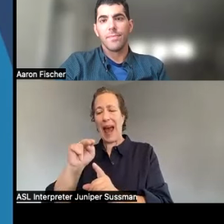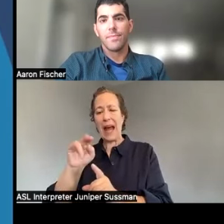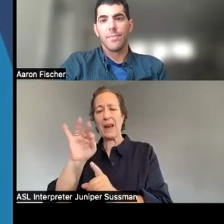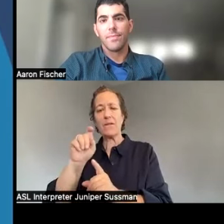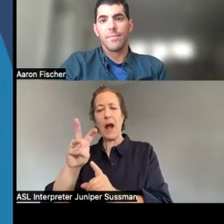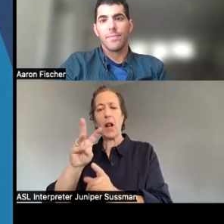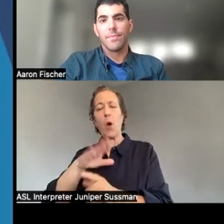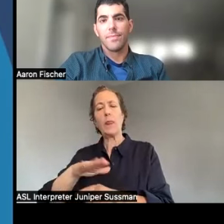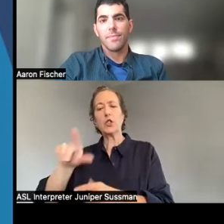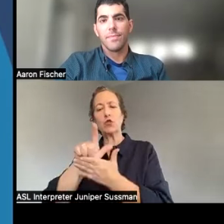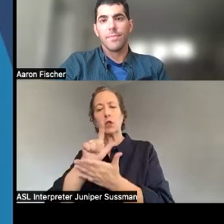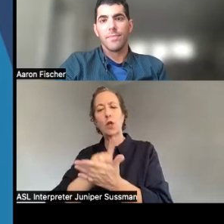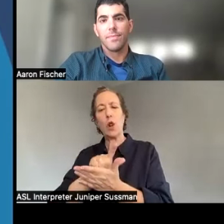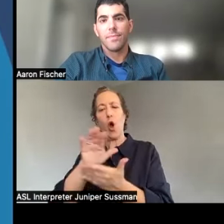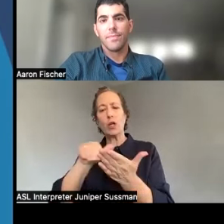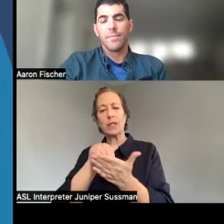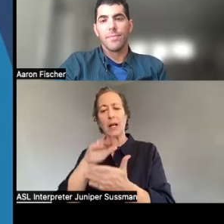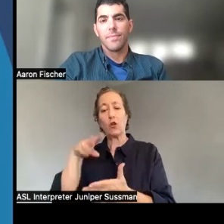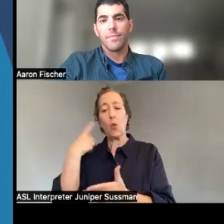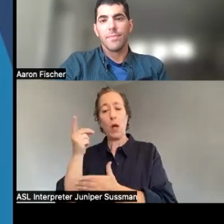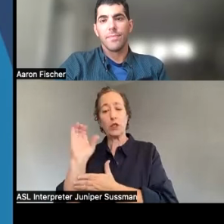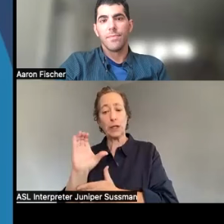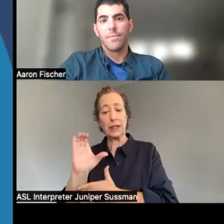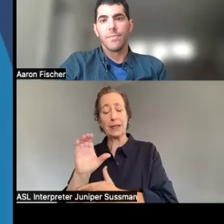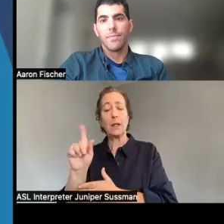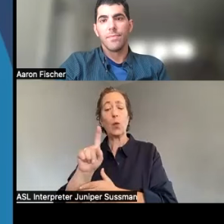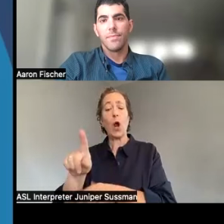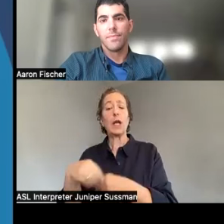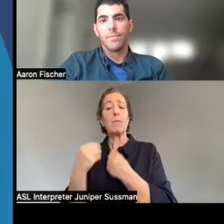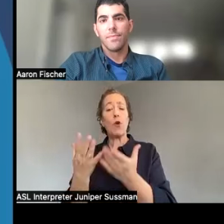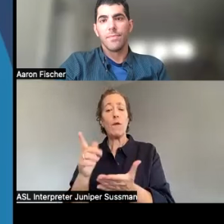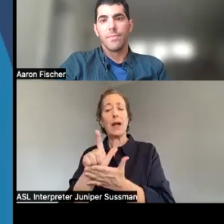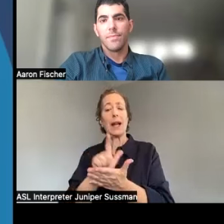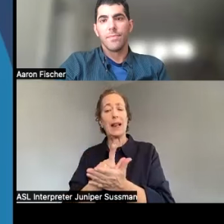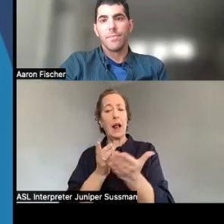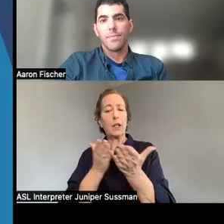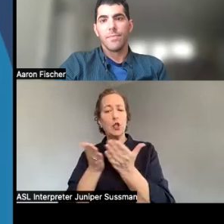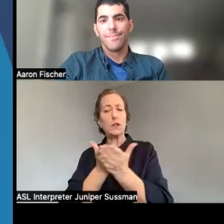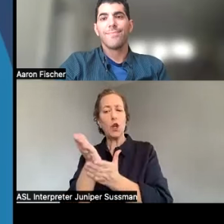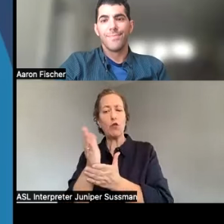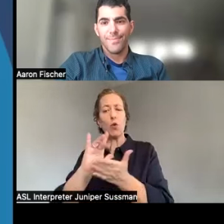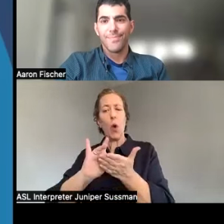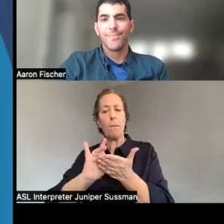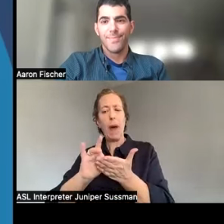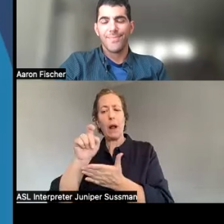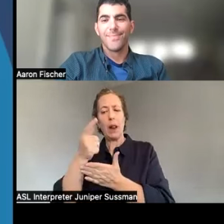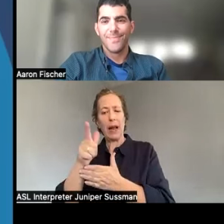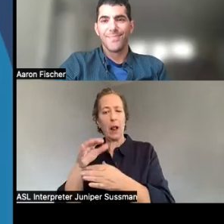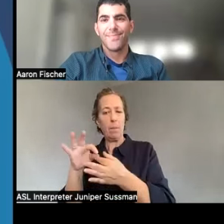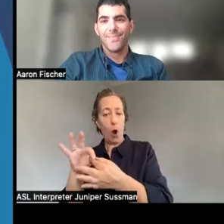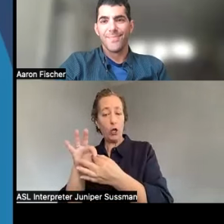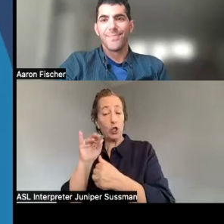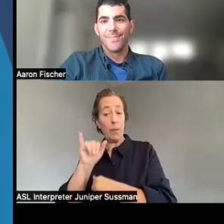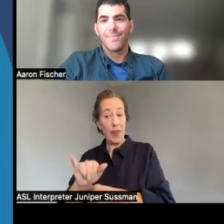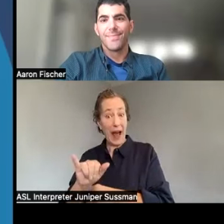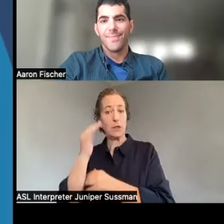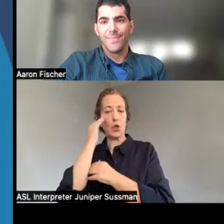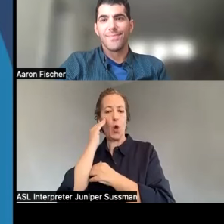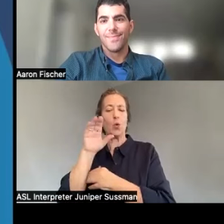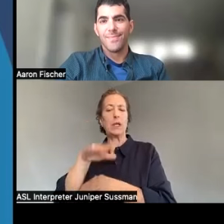Law Center in Washington, D.C., where he provided legal services through a medical legal partnership with what is now known as Children's